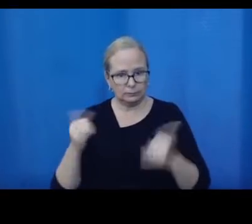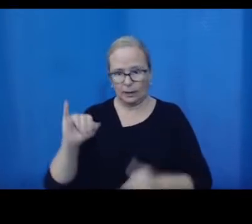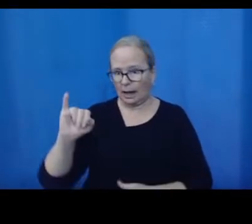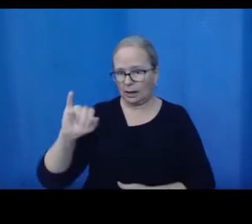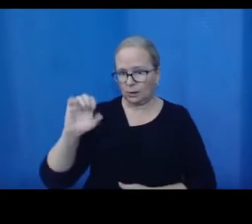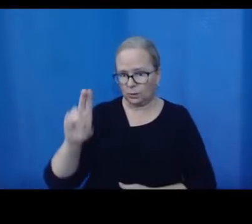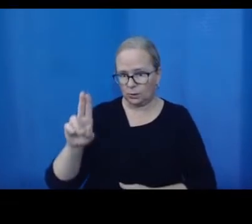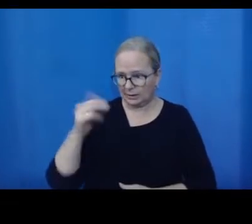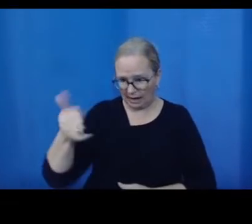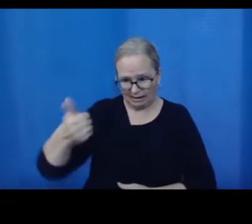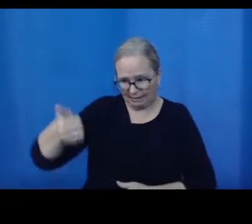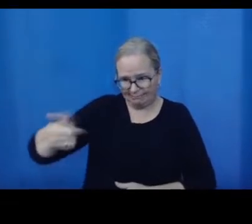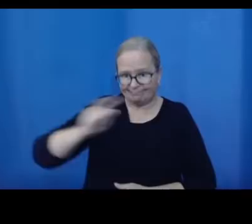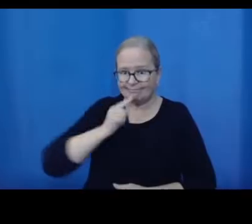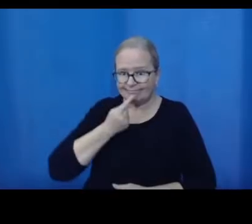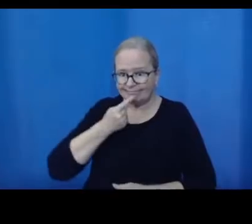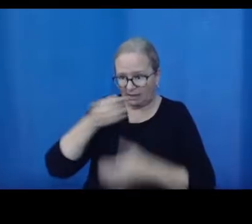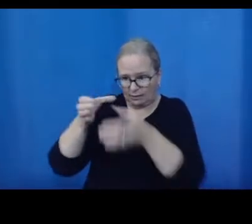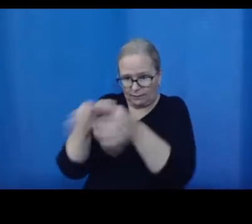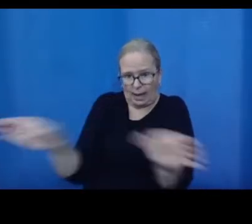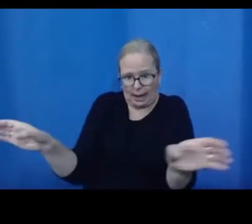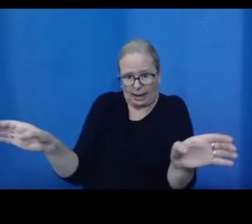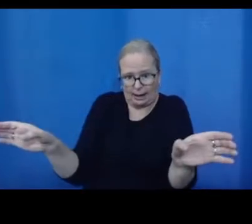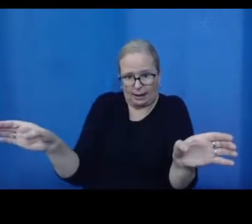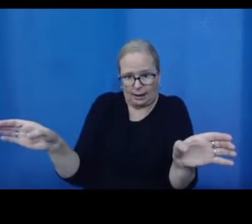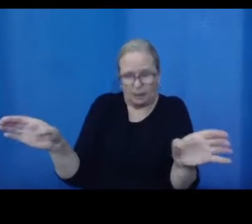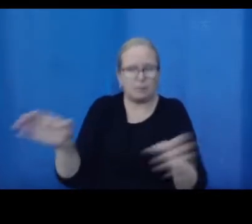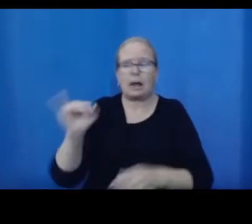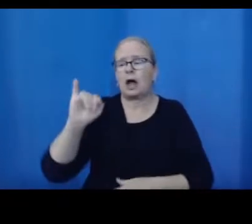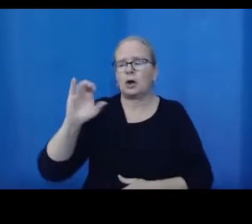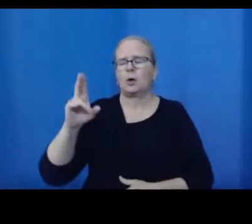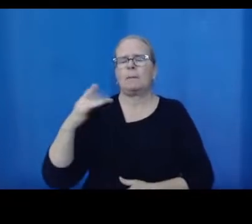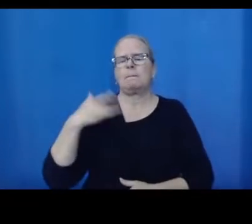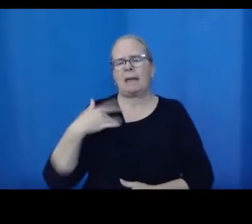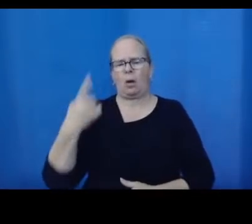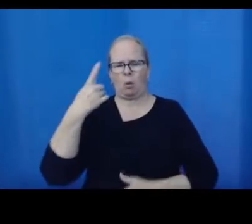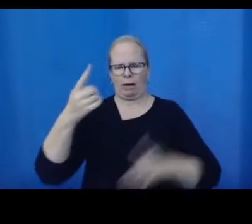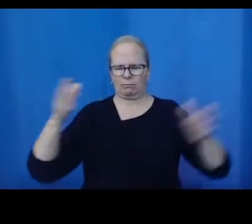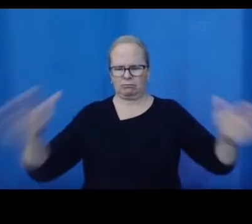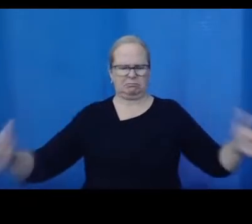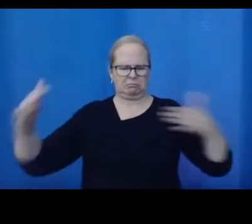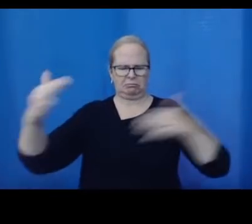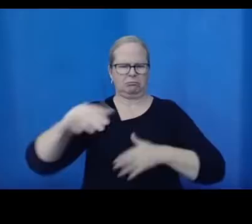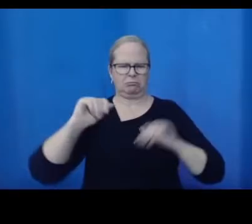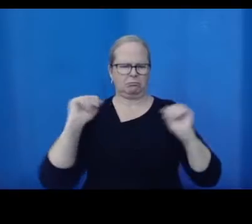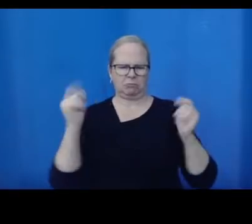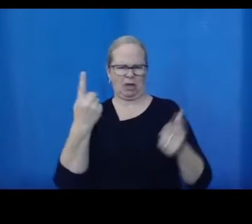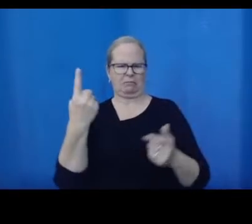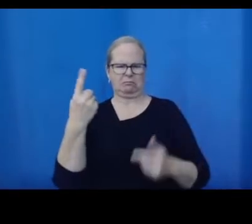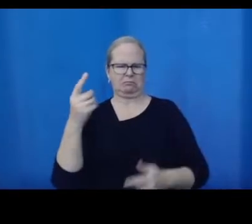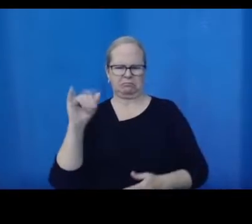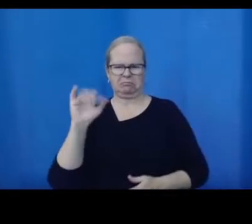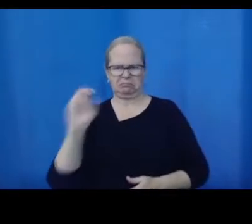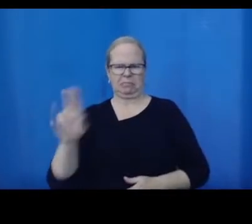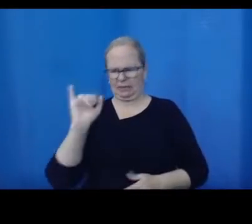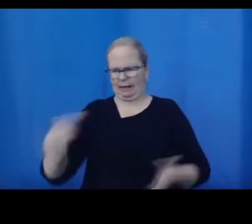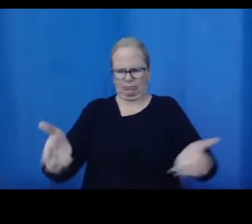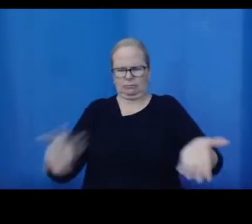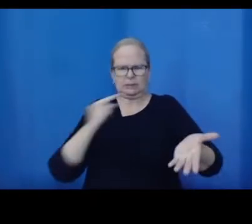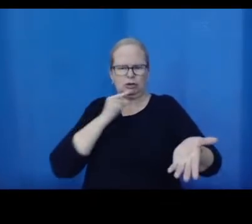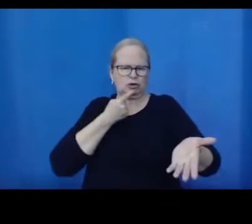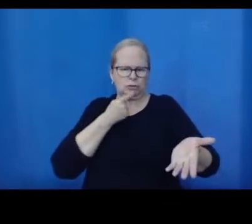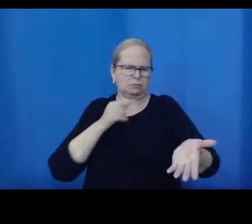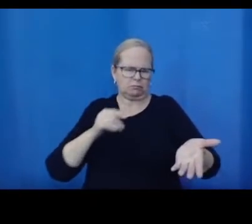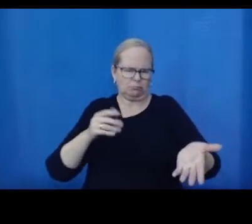unit, it's a serious thing. It's a critical thing. It's never obviously, a